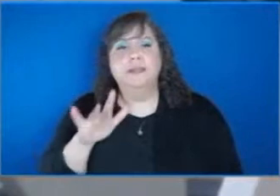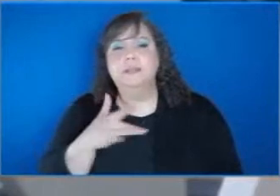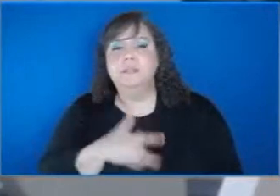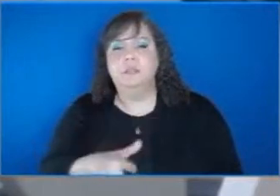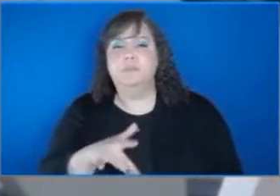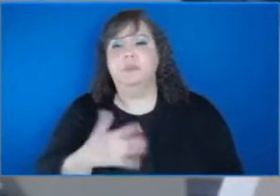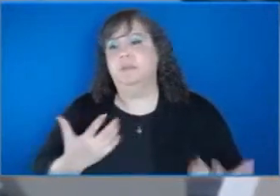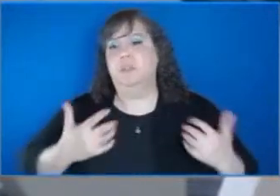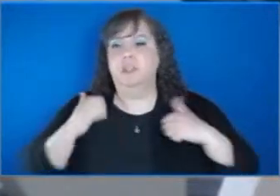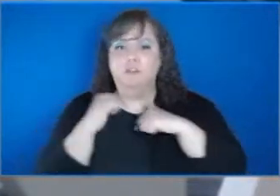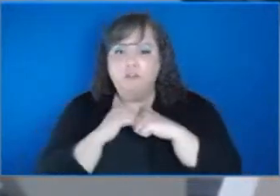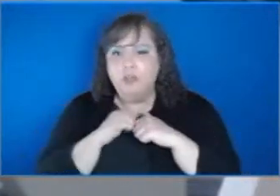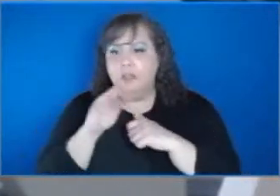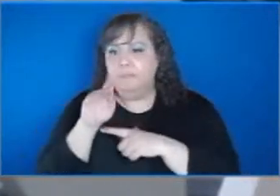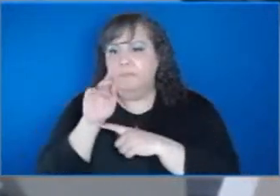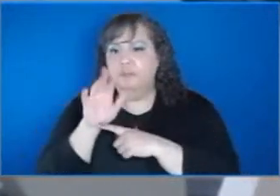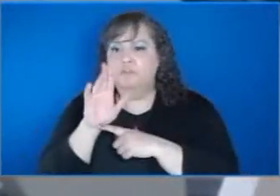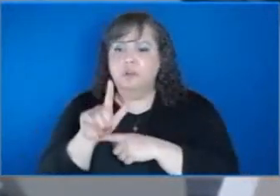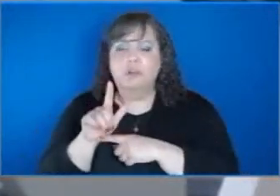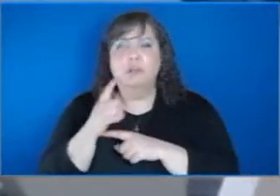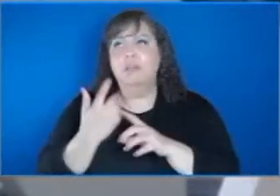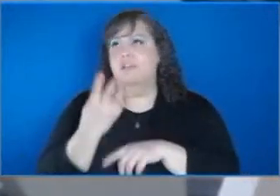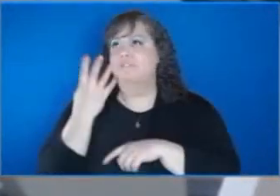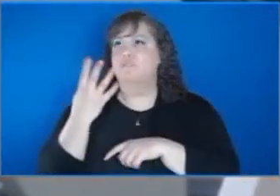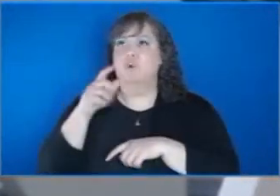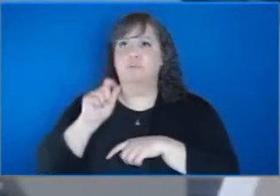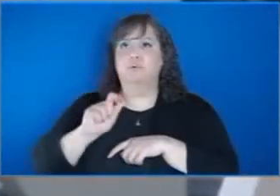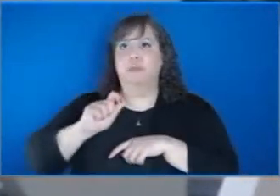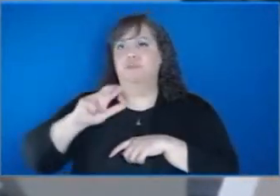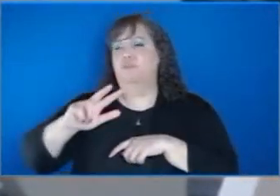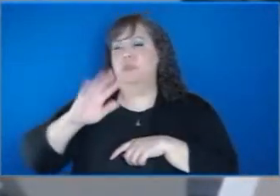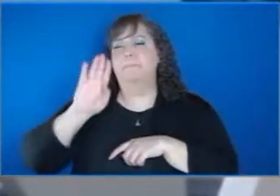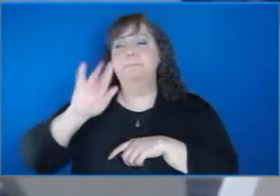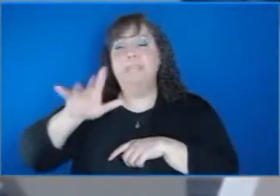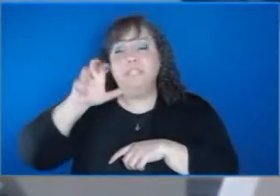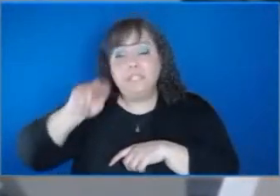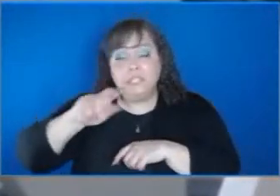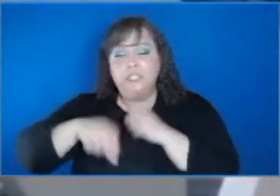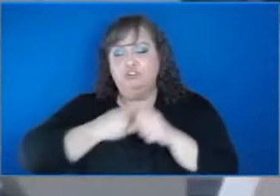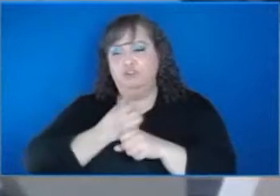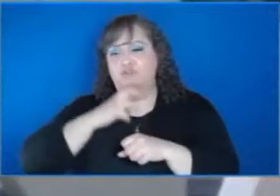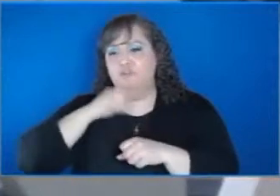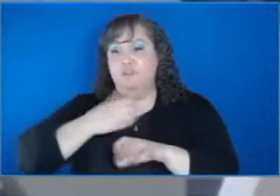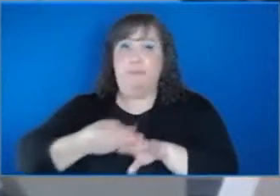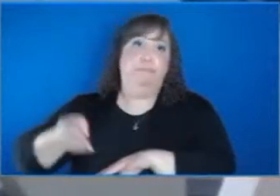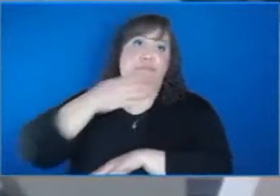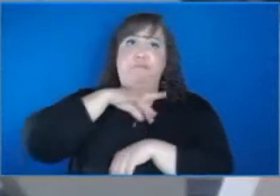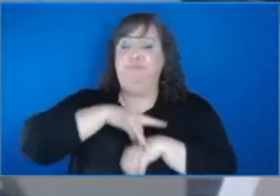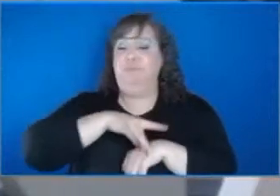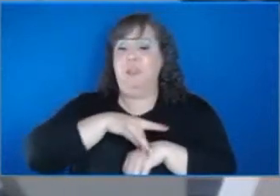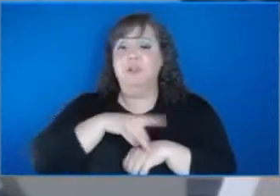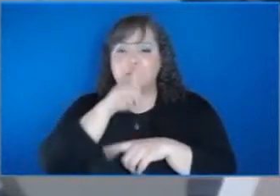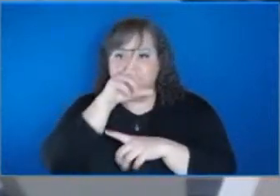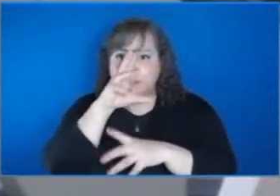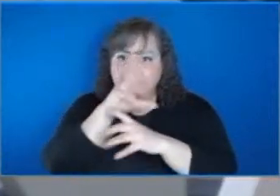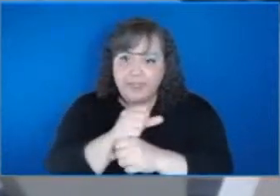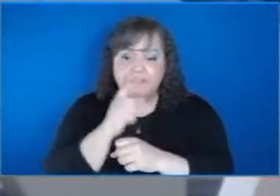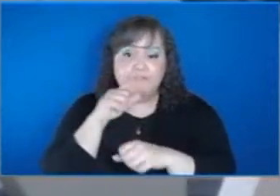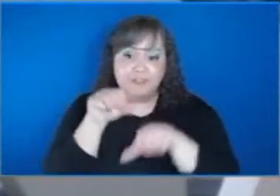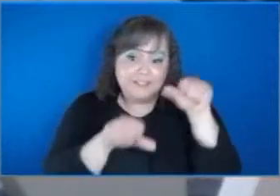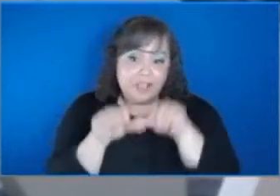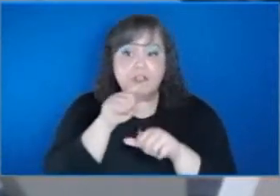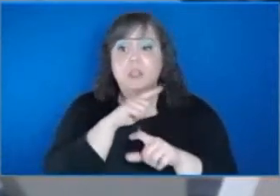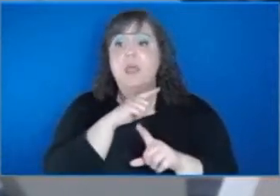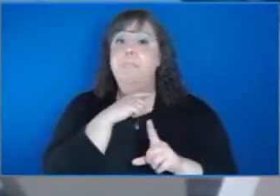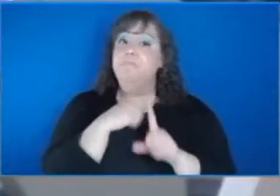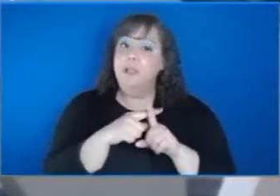billion years old. They predate the planets. They're fascinating just from the science that you get from them as well. But it also makes it really relevant because it's the most common type of thing to hit